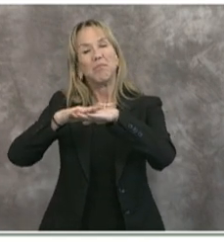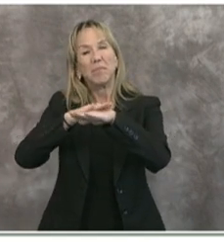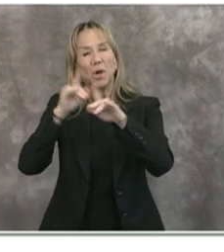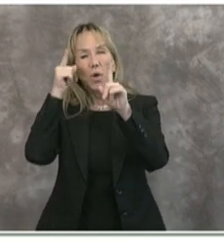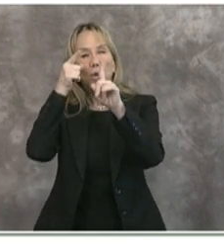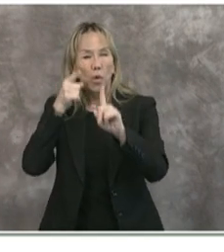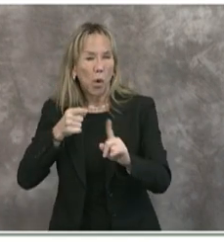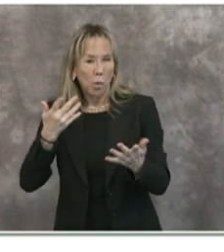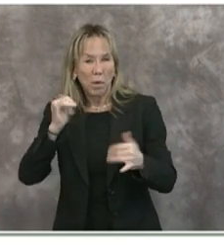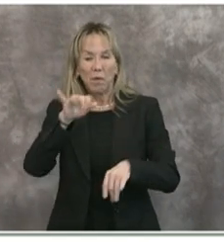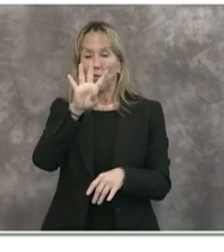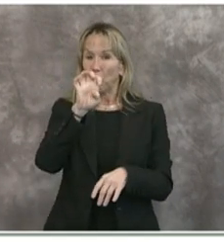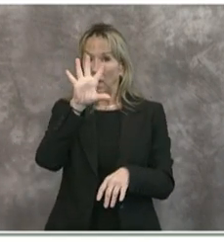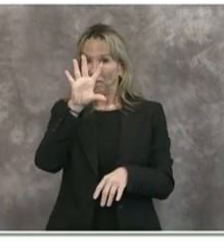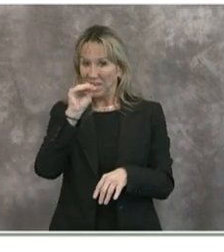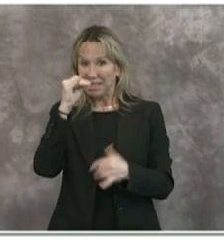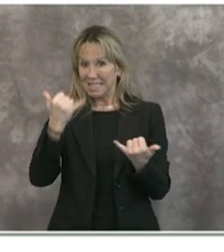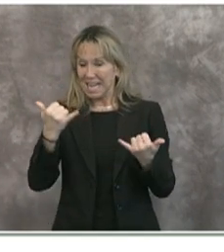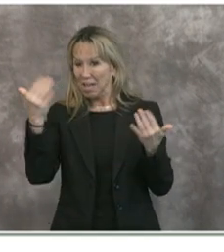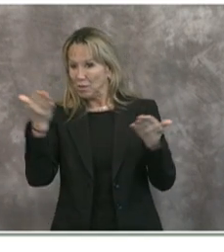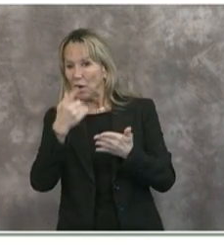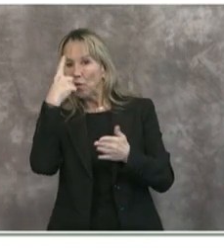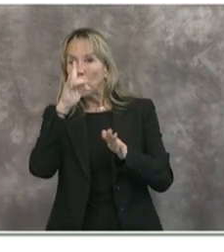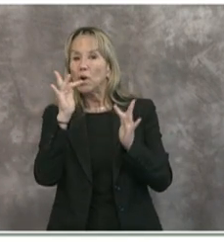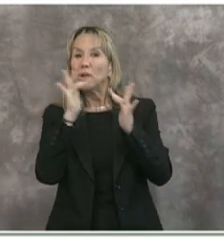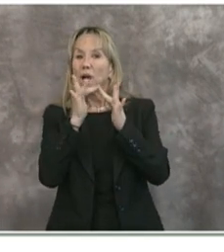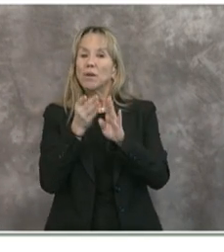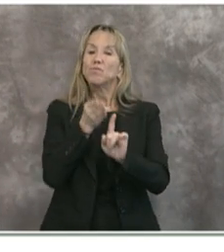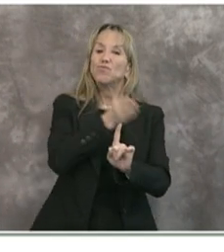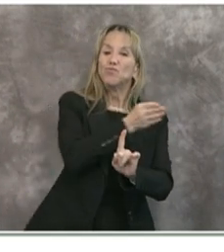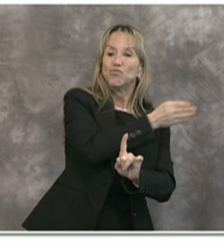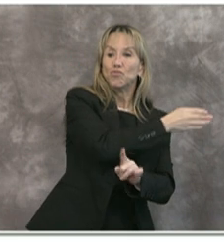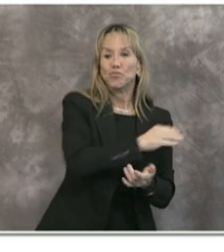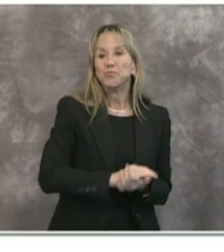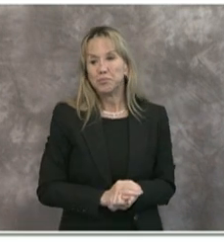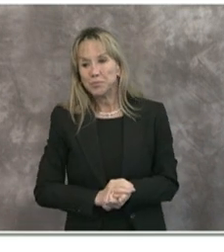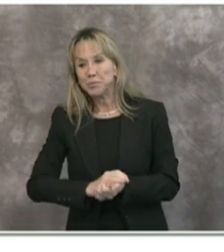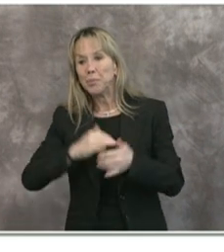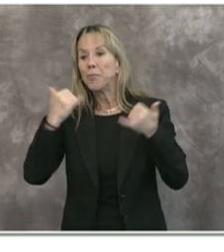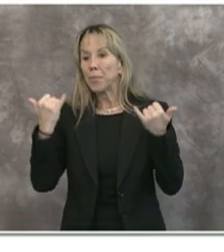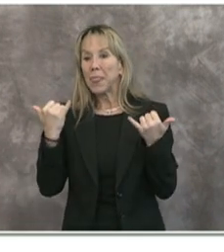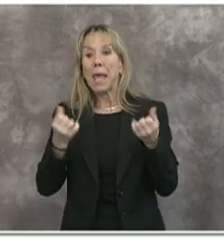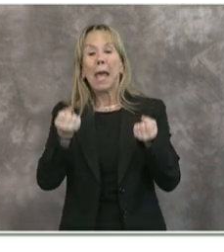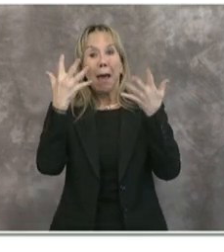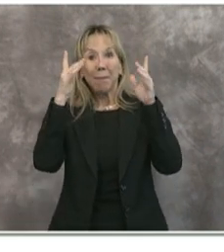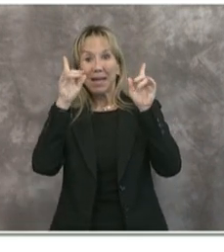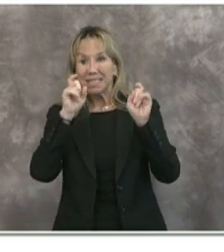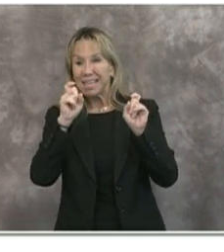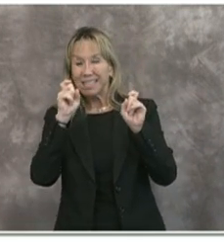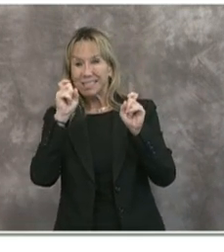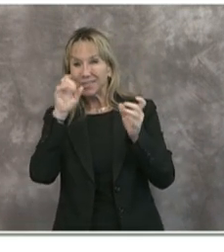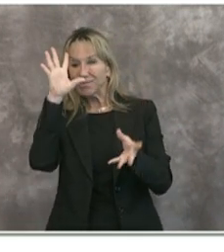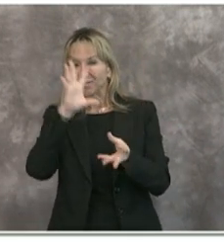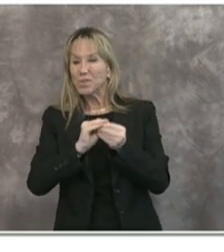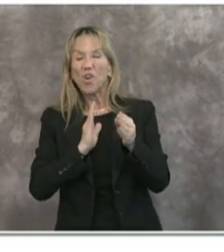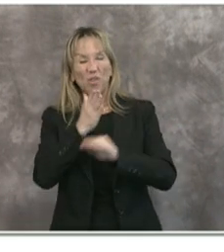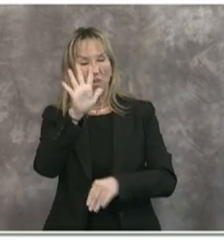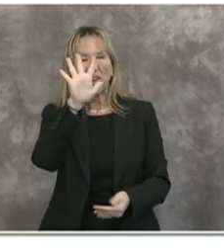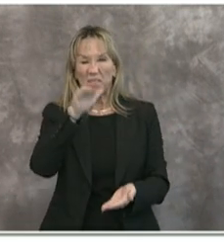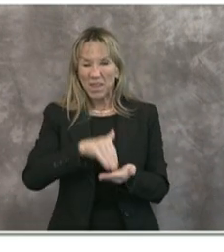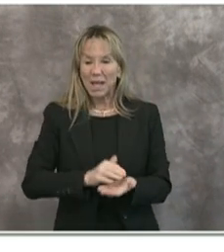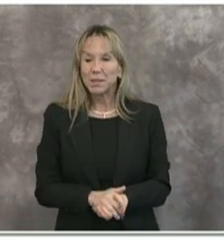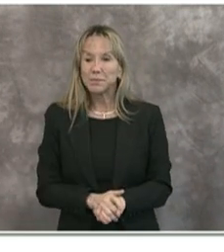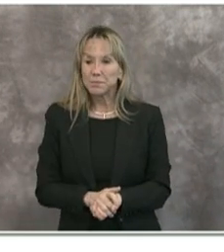to increase our number of contact tracers. Total investigations performed to date is now over 5,000. We also have 189